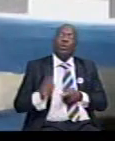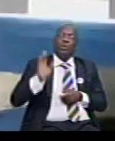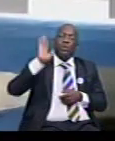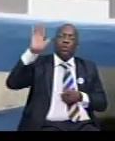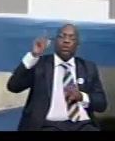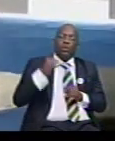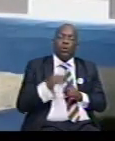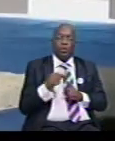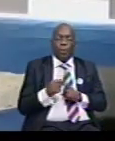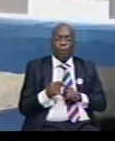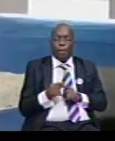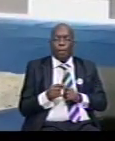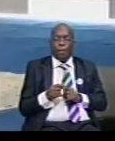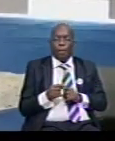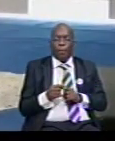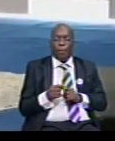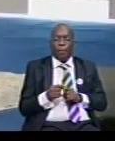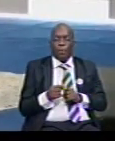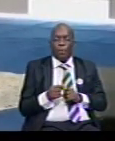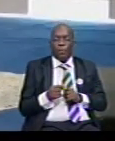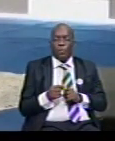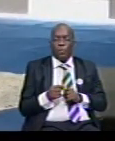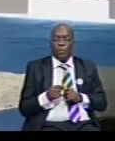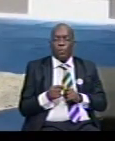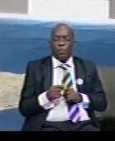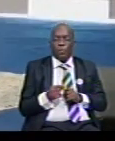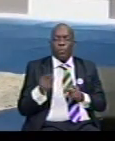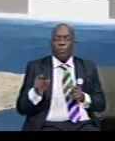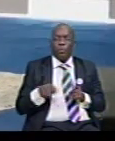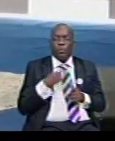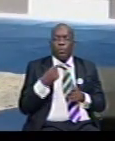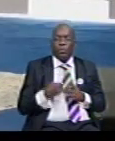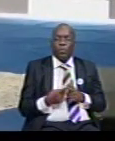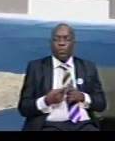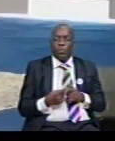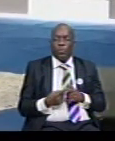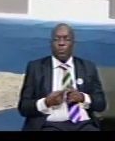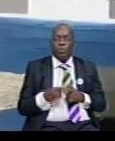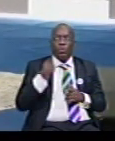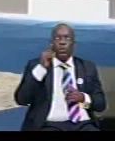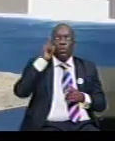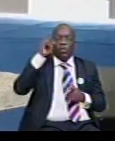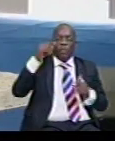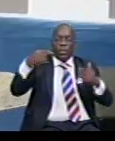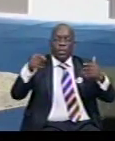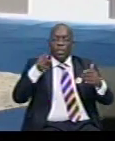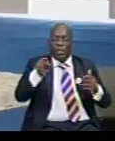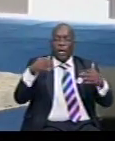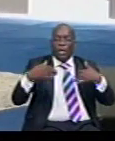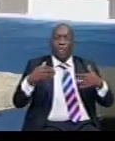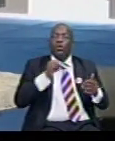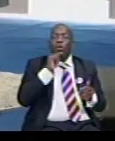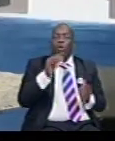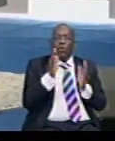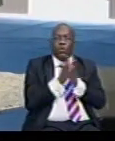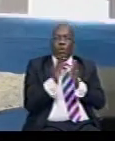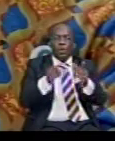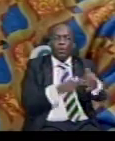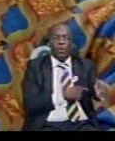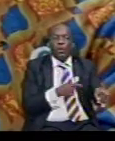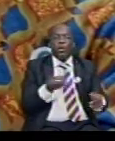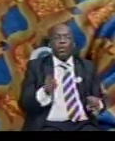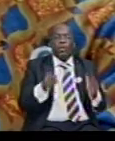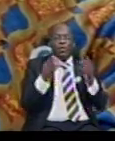word. And then he had not prayed long, and the fire came. The fire will